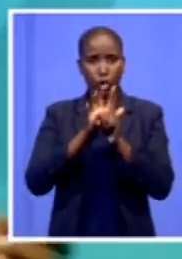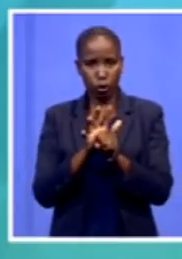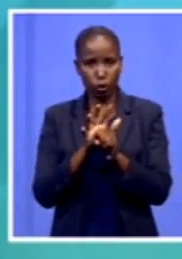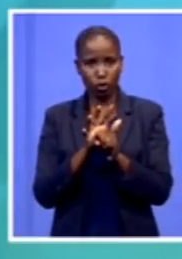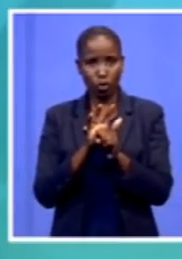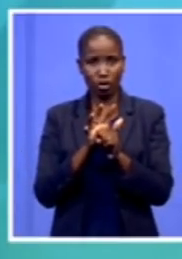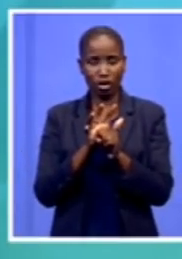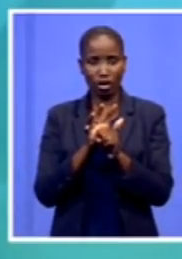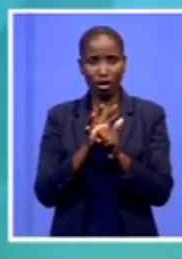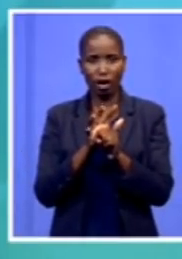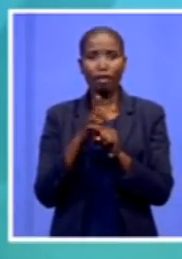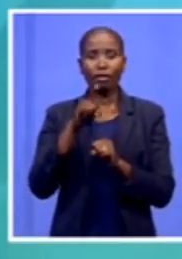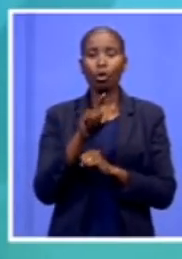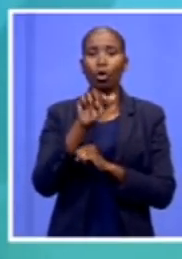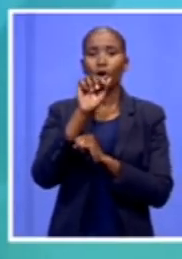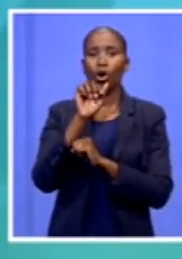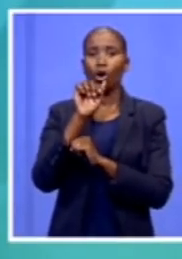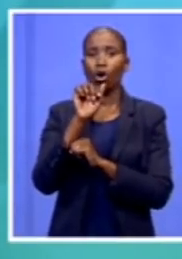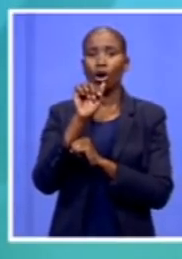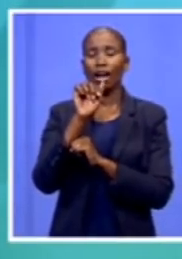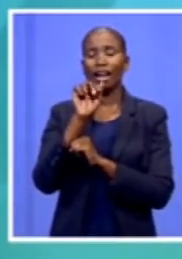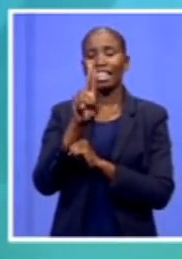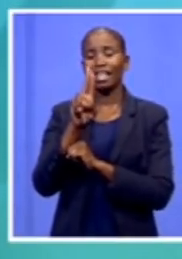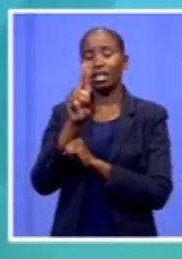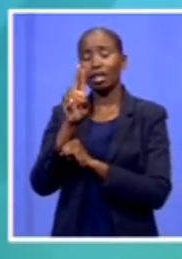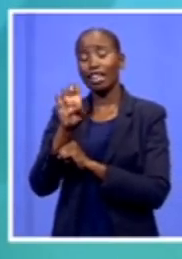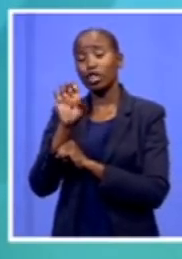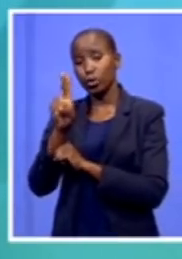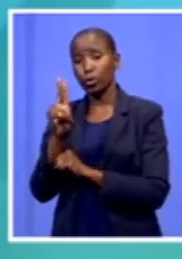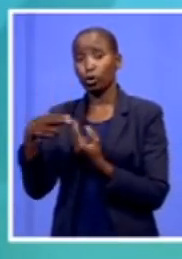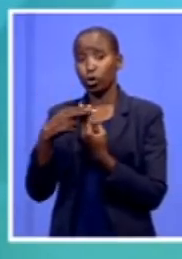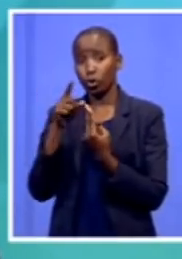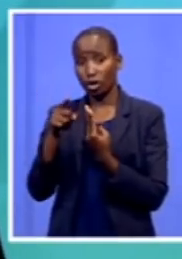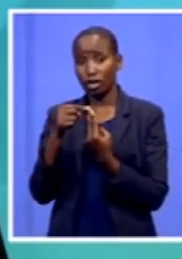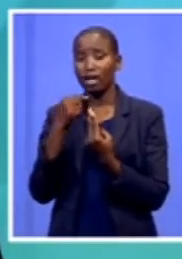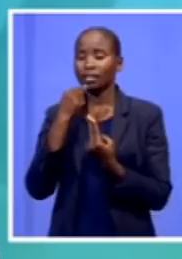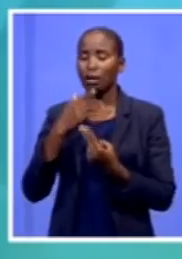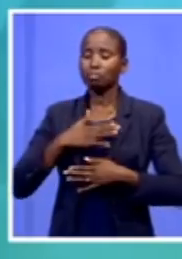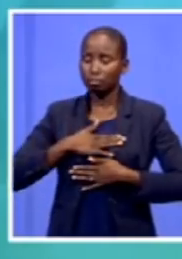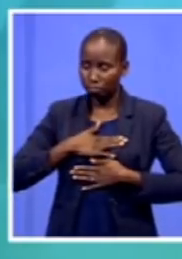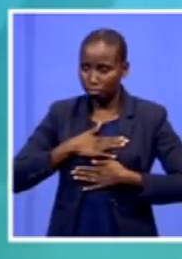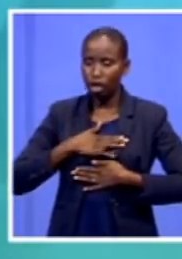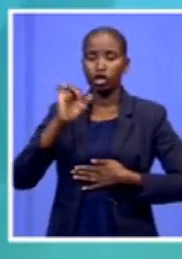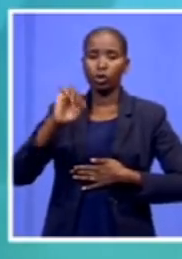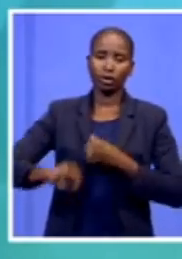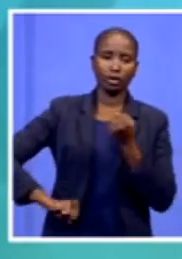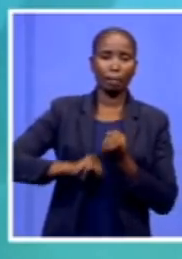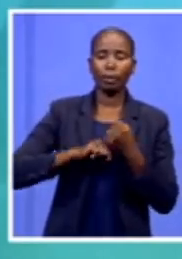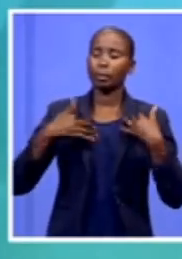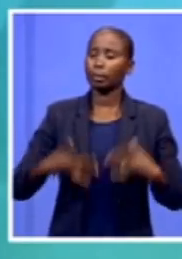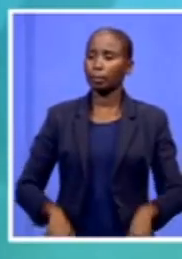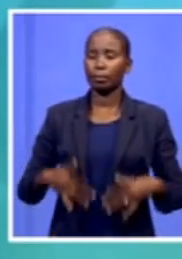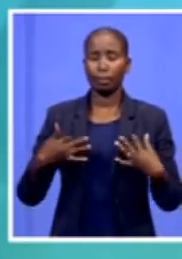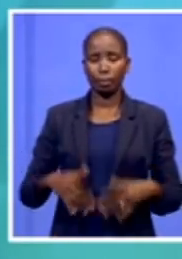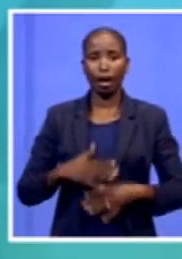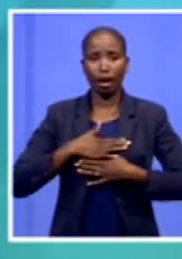set up a commission. Your Excellencies, I've been amazed, pleasantly amazed, at the number of